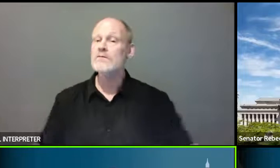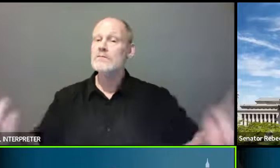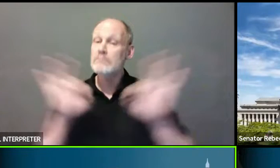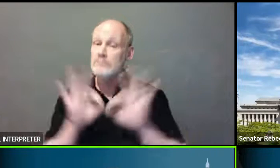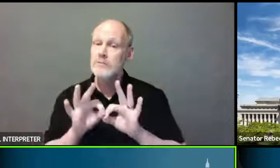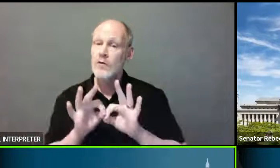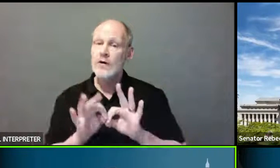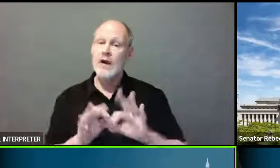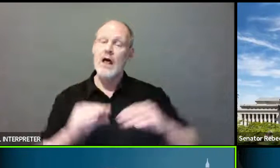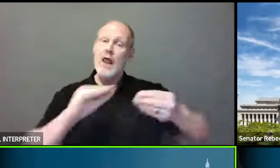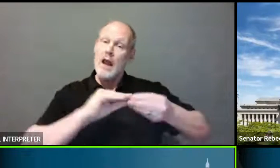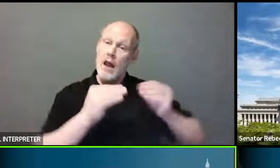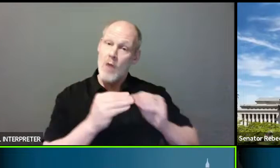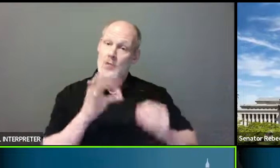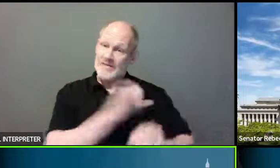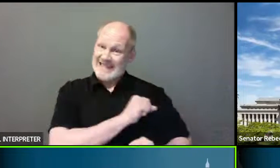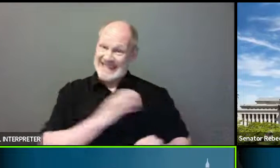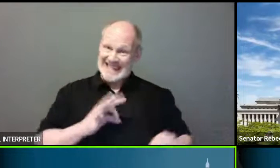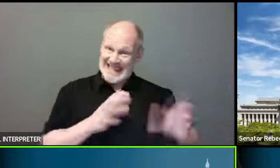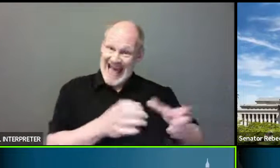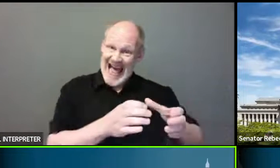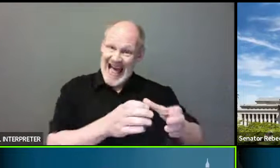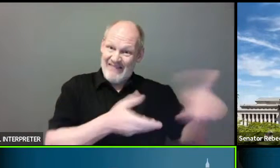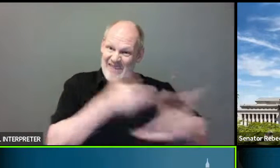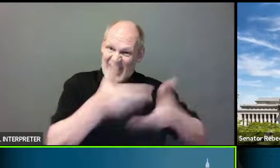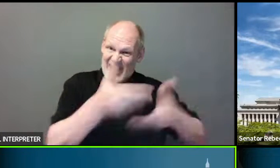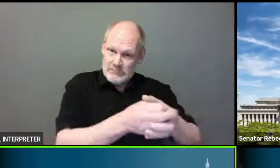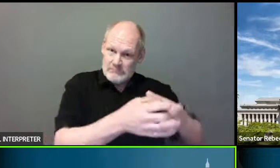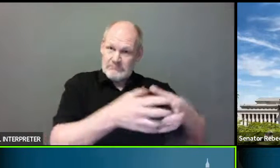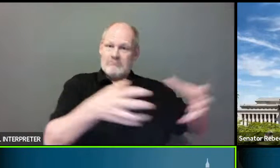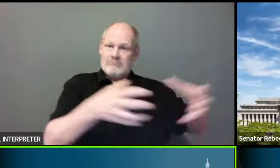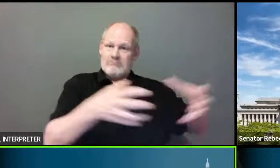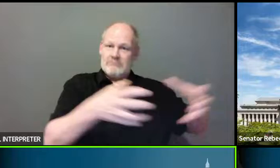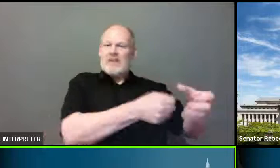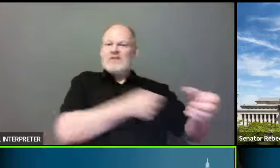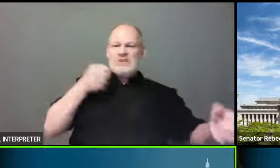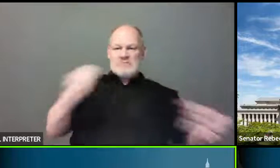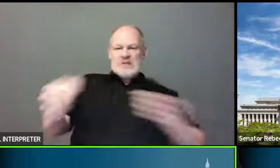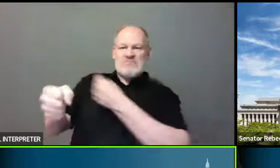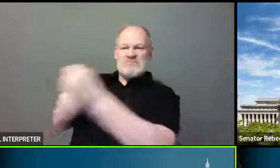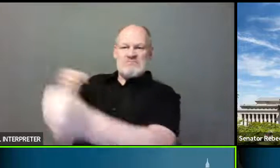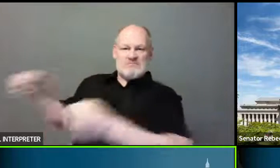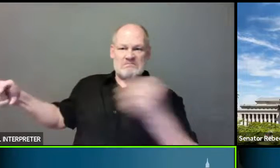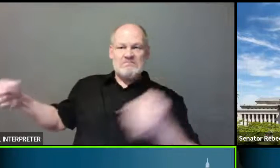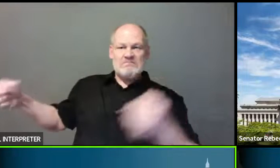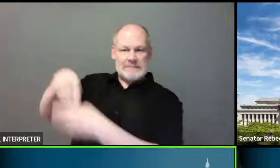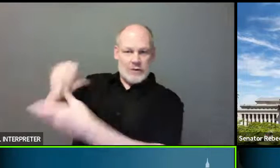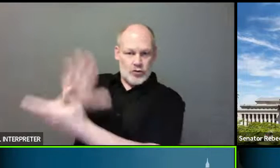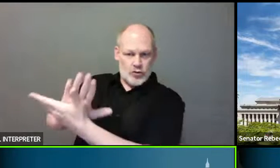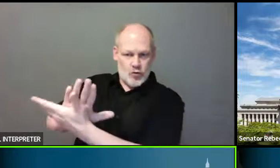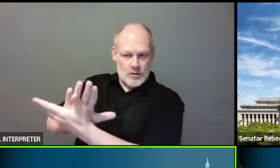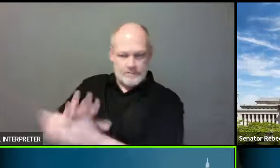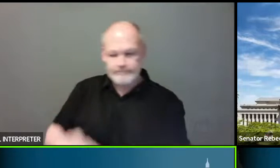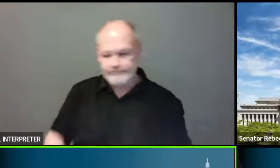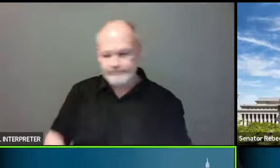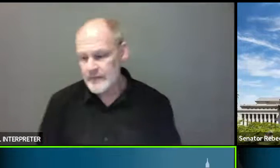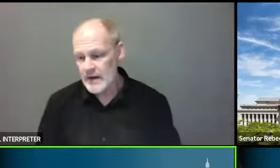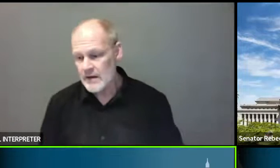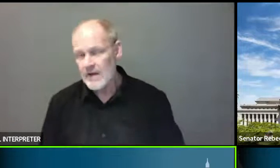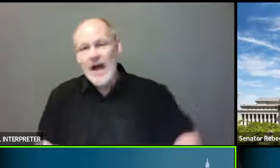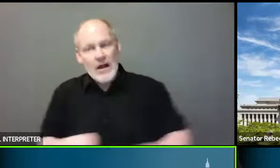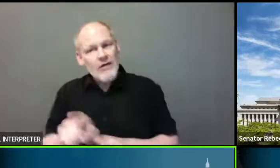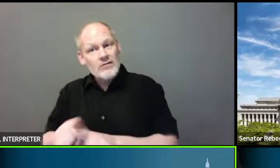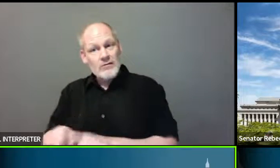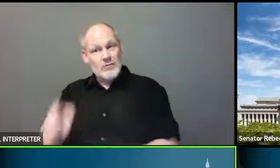are available in our schools. And then finally, in order to have in-person learning, you know, we have